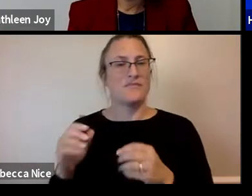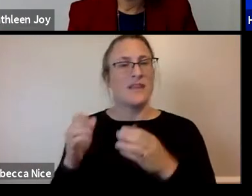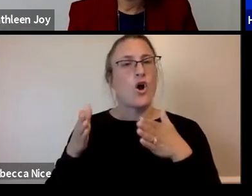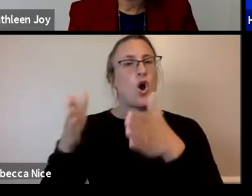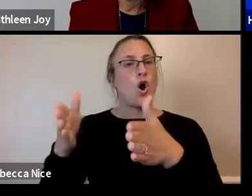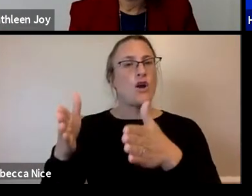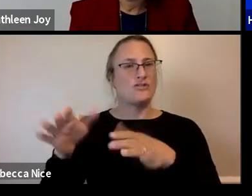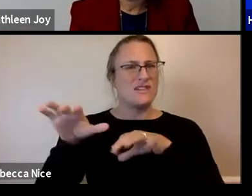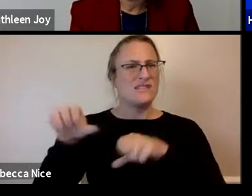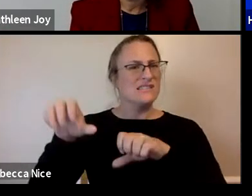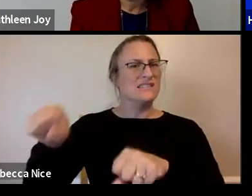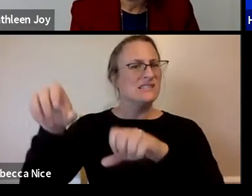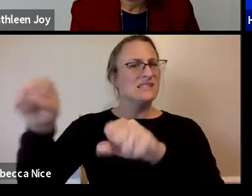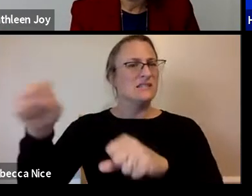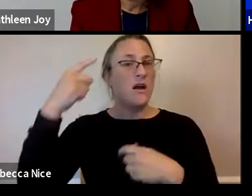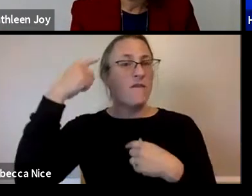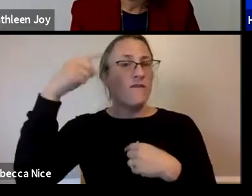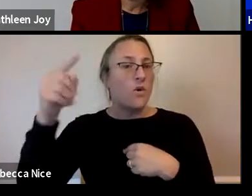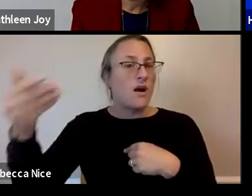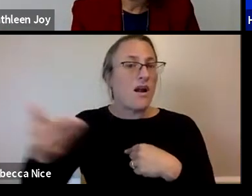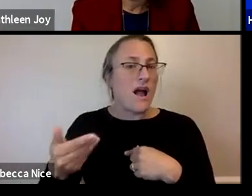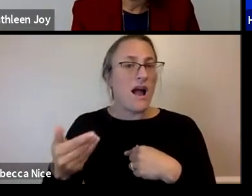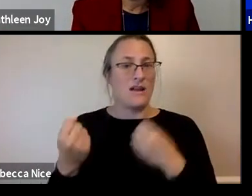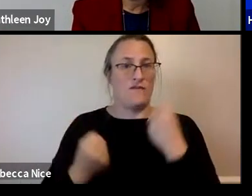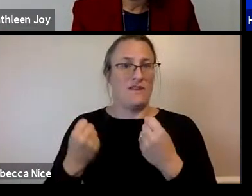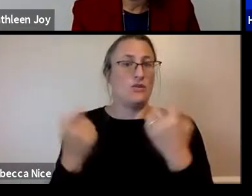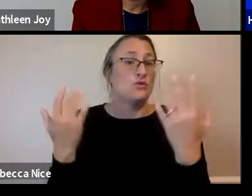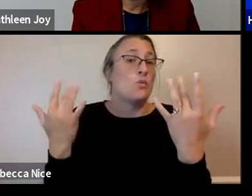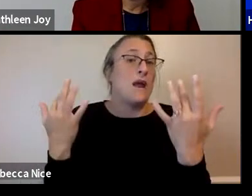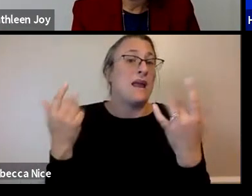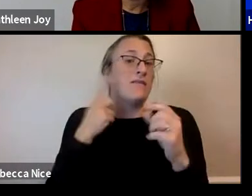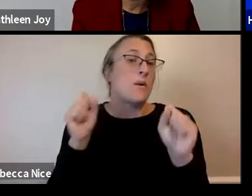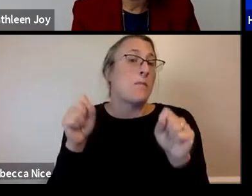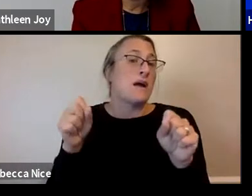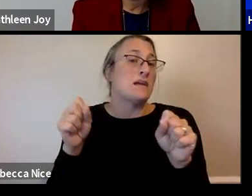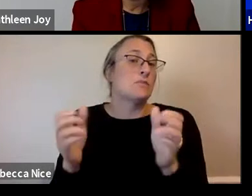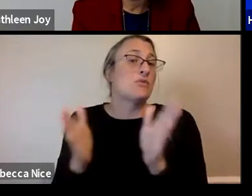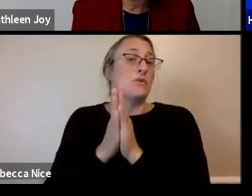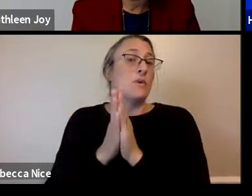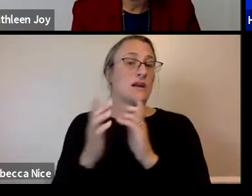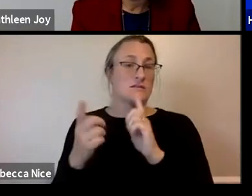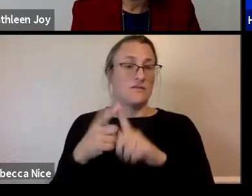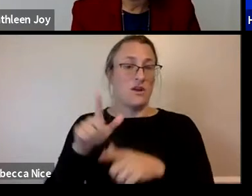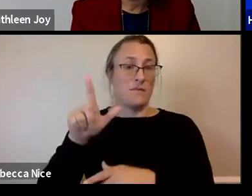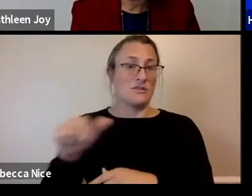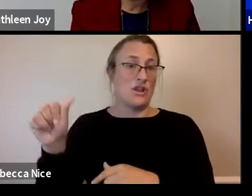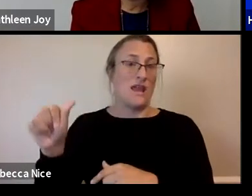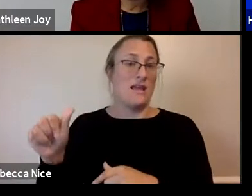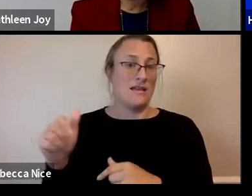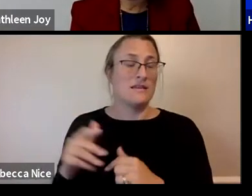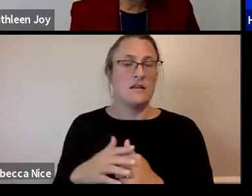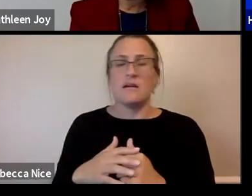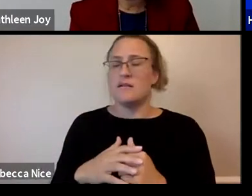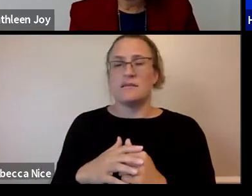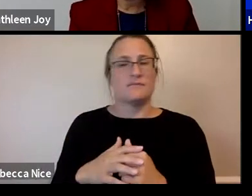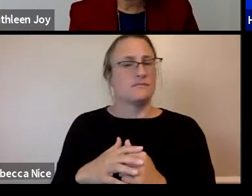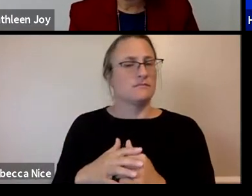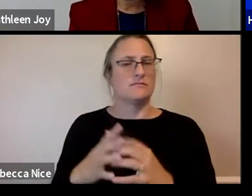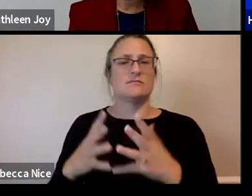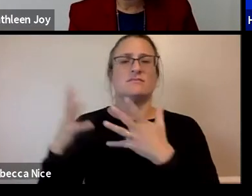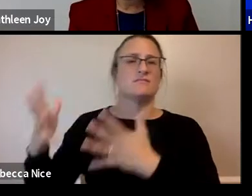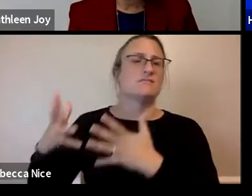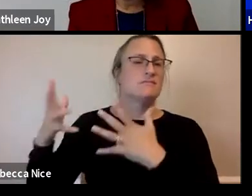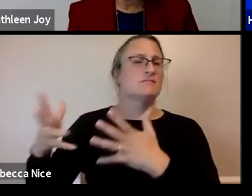these for-hire vehicles waiting for a possible request from LaGuardia Airport. They leave a tremendous amount of garbage